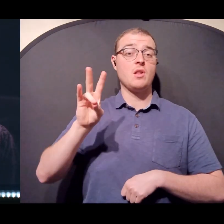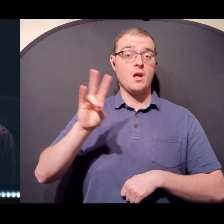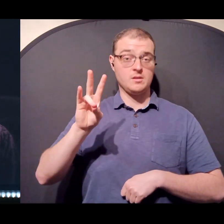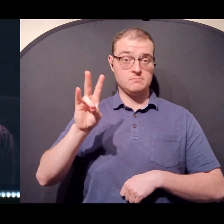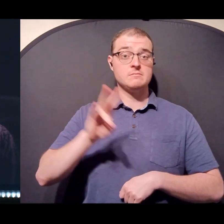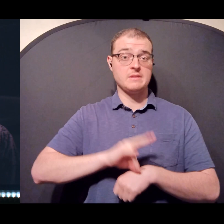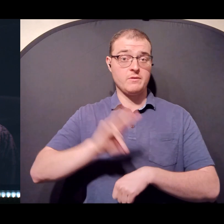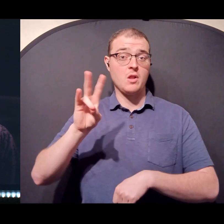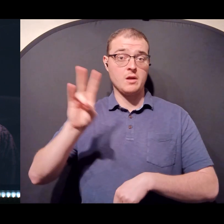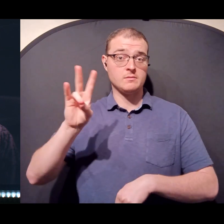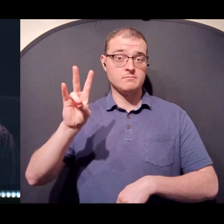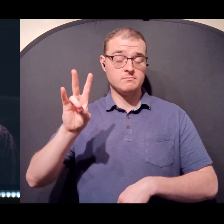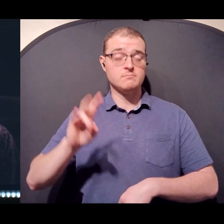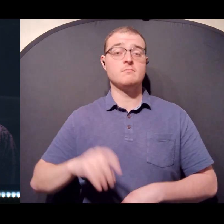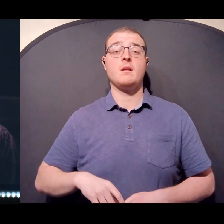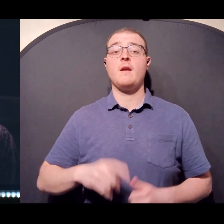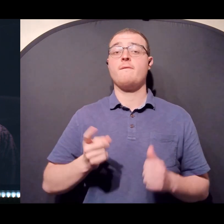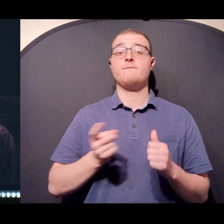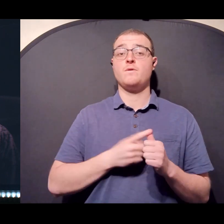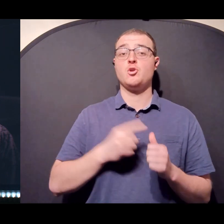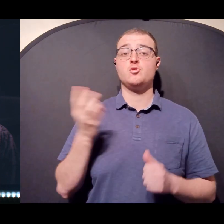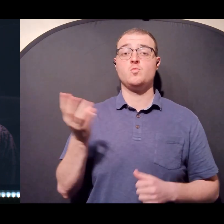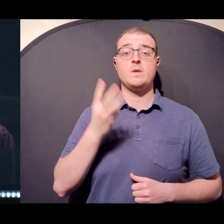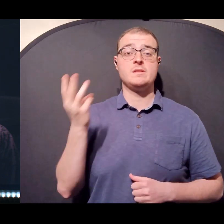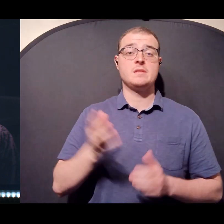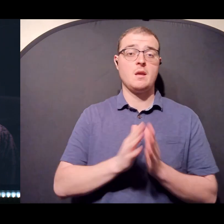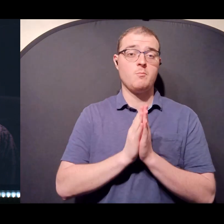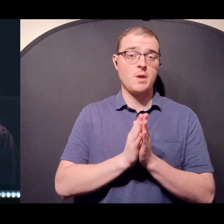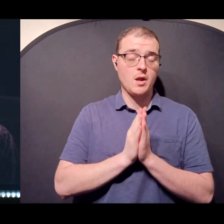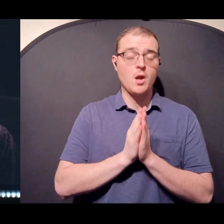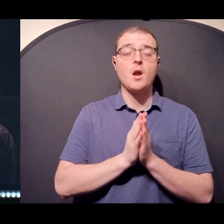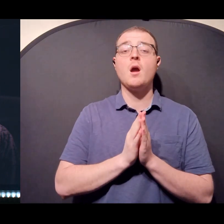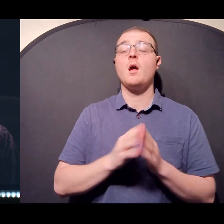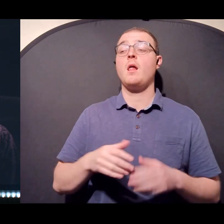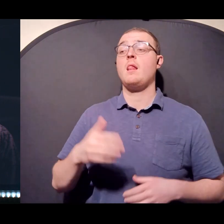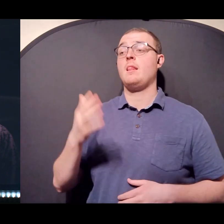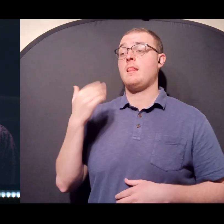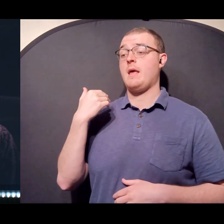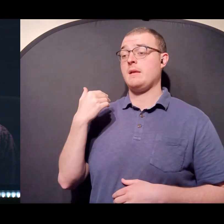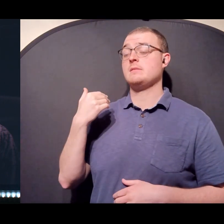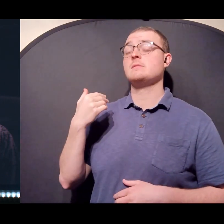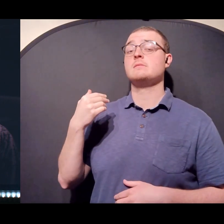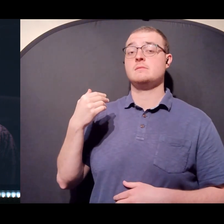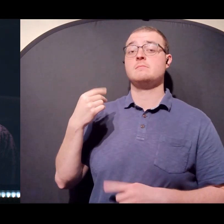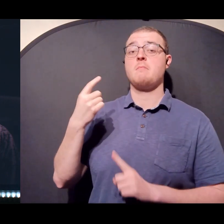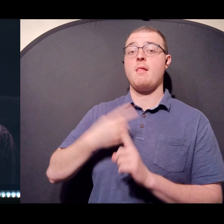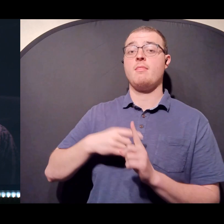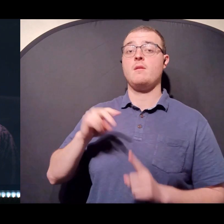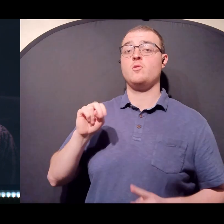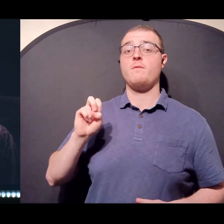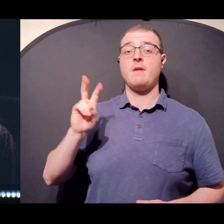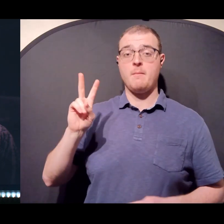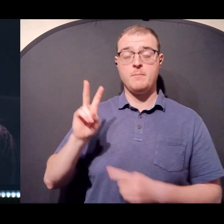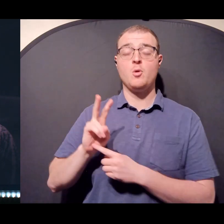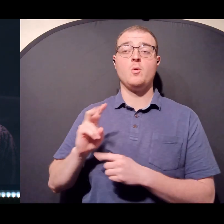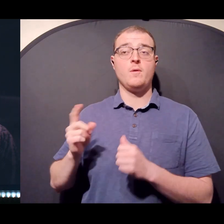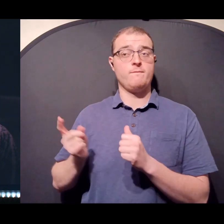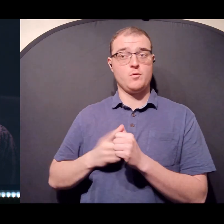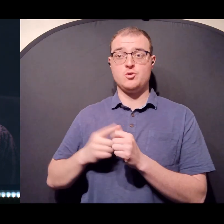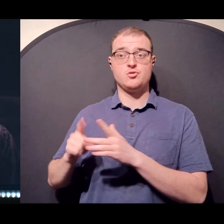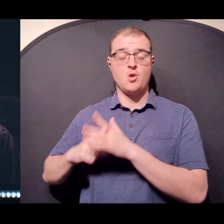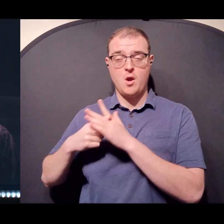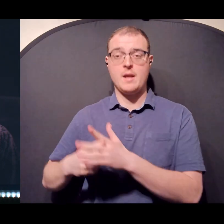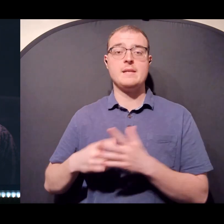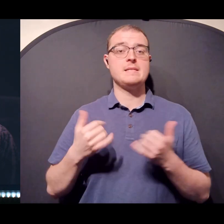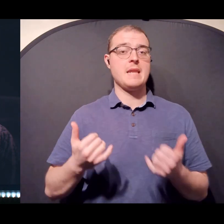December. It's at 7 o'clock. Everybody say 7 o'clock. It's our first Wednesday prayer. And we just did our first one last November, and